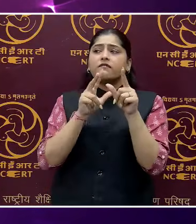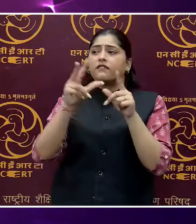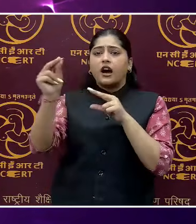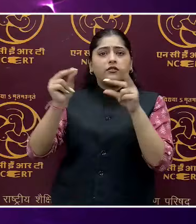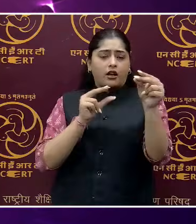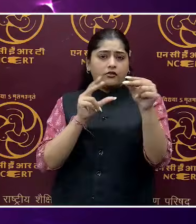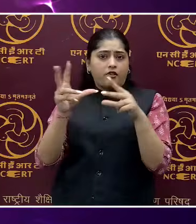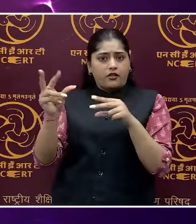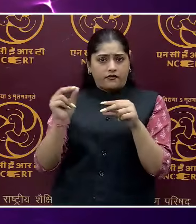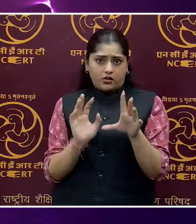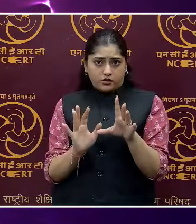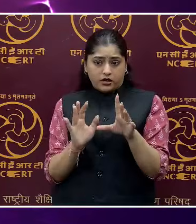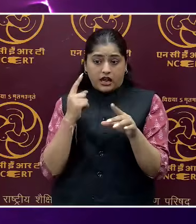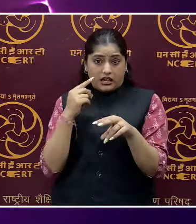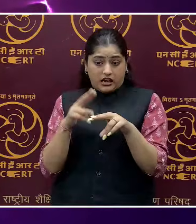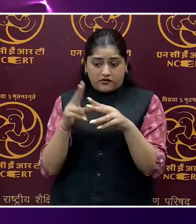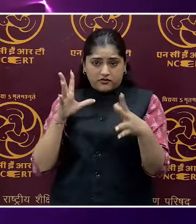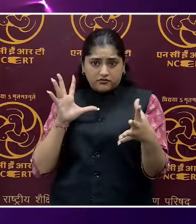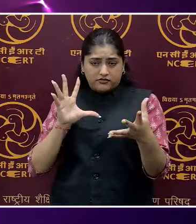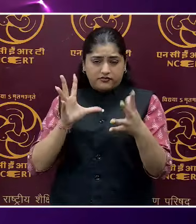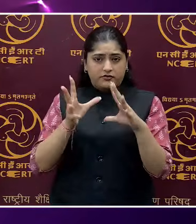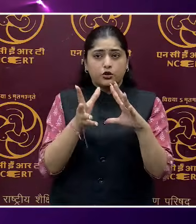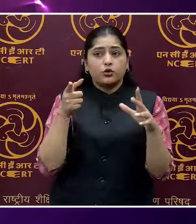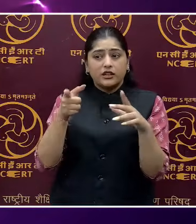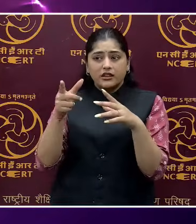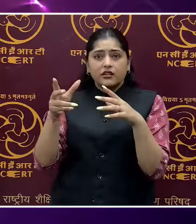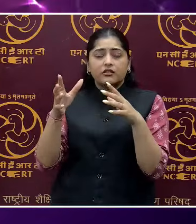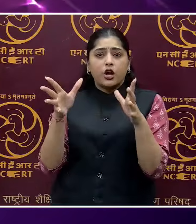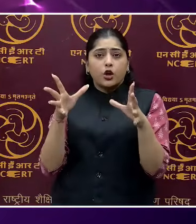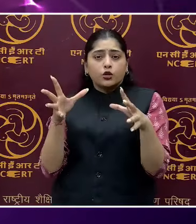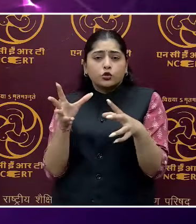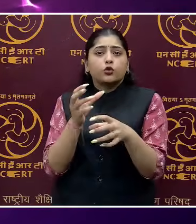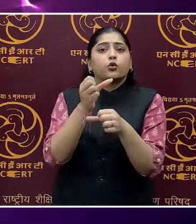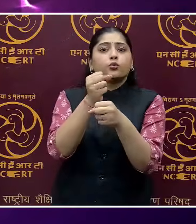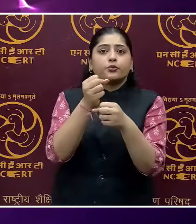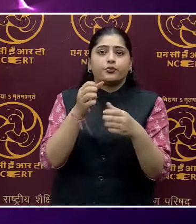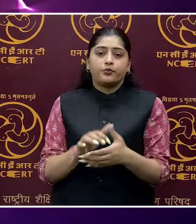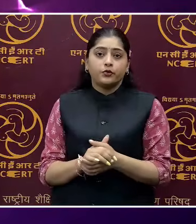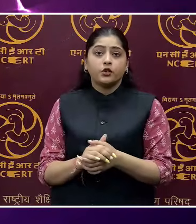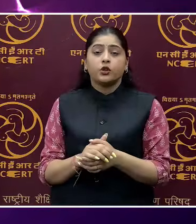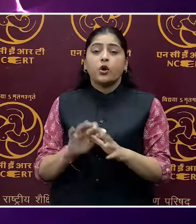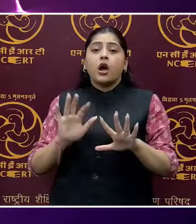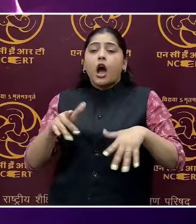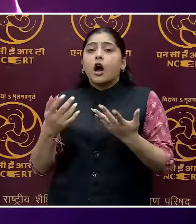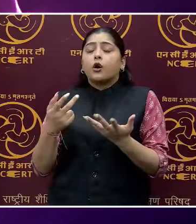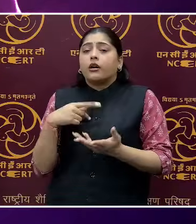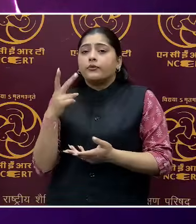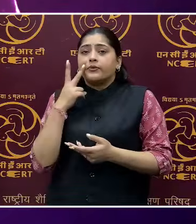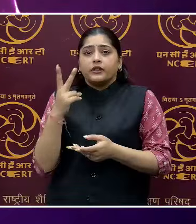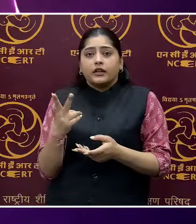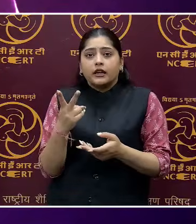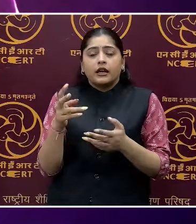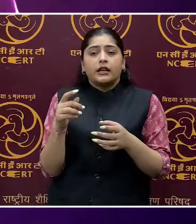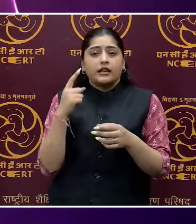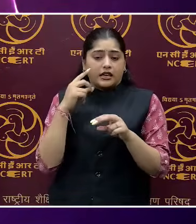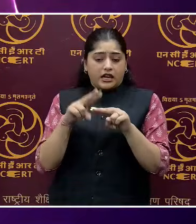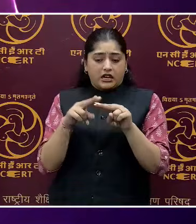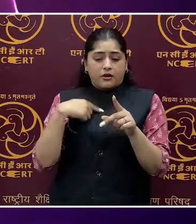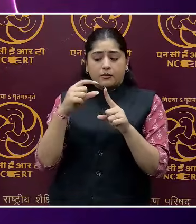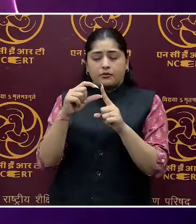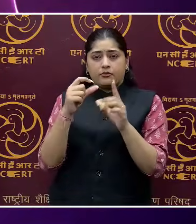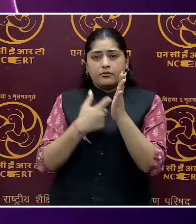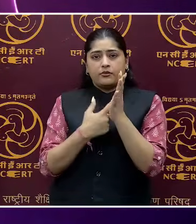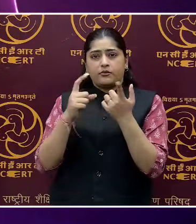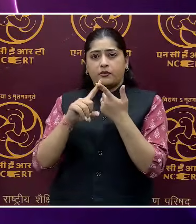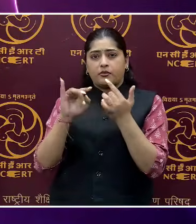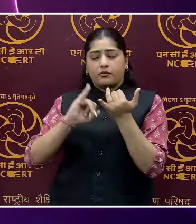pressure, liquid's volume does not get decreases. So we can see how when apply the pressure in syringe with